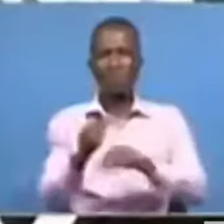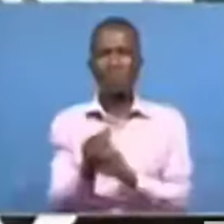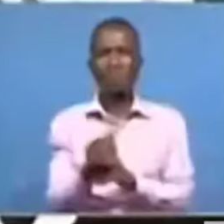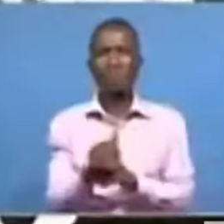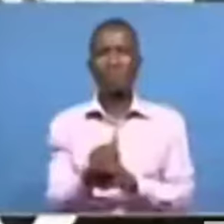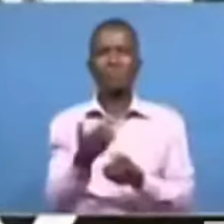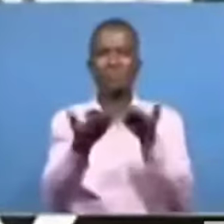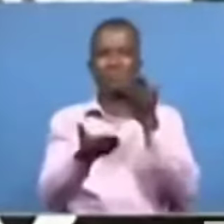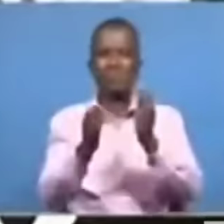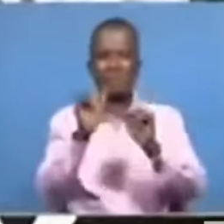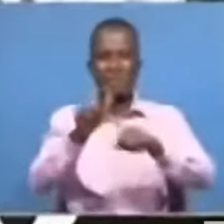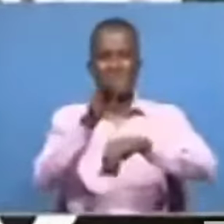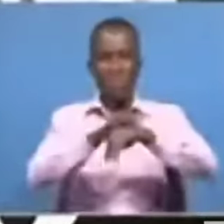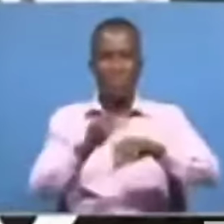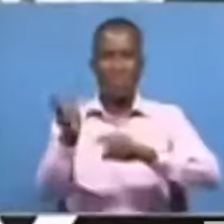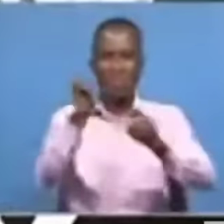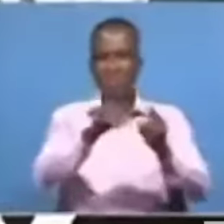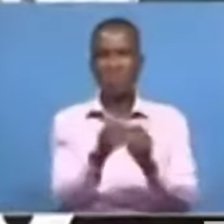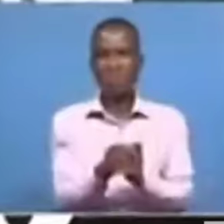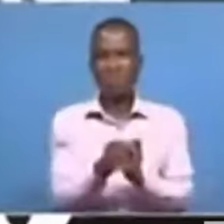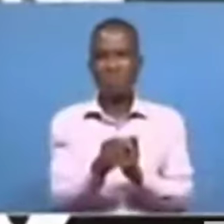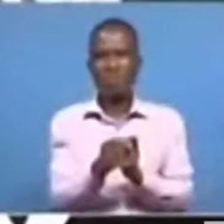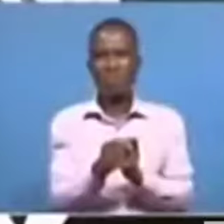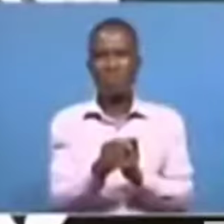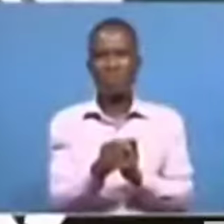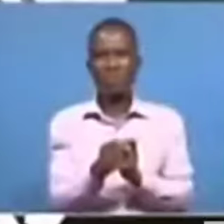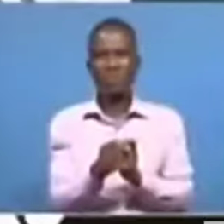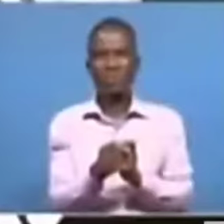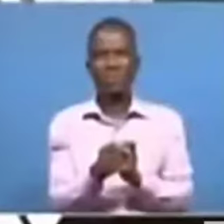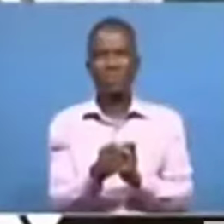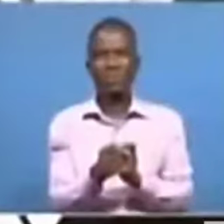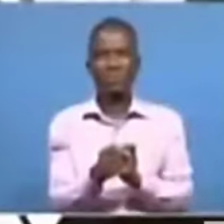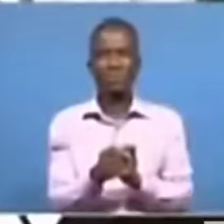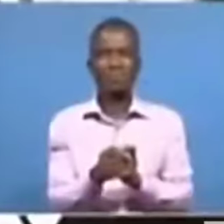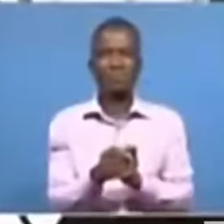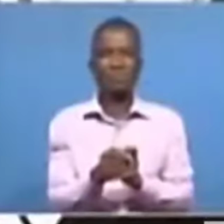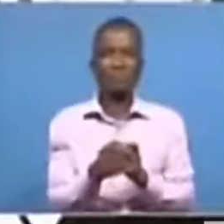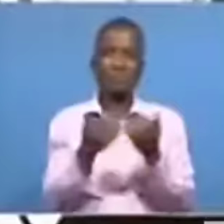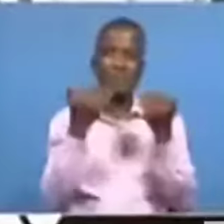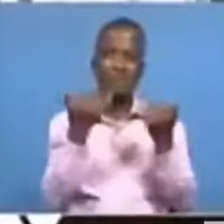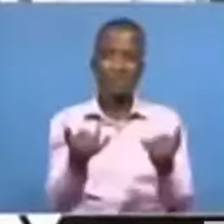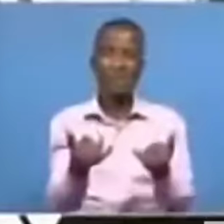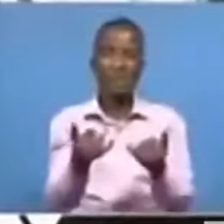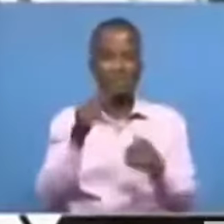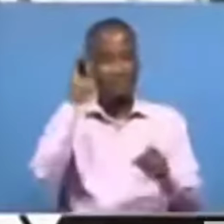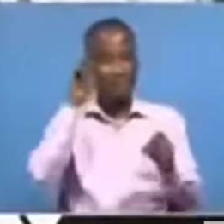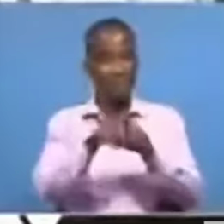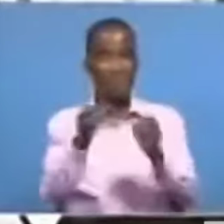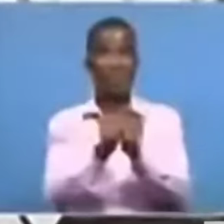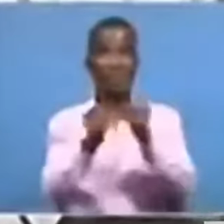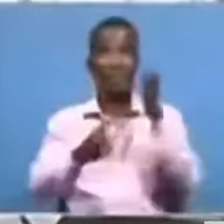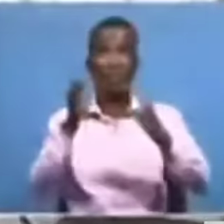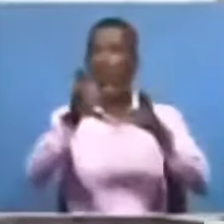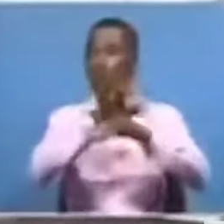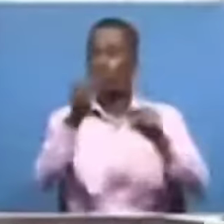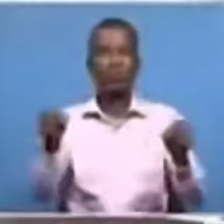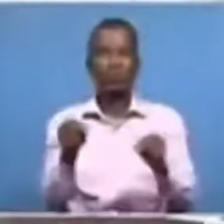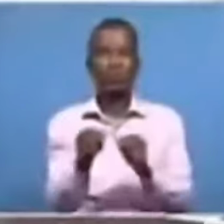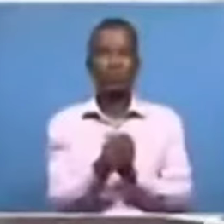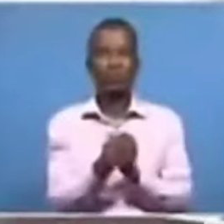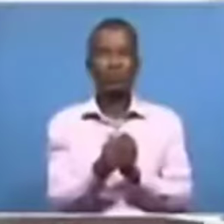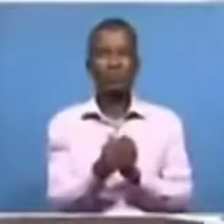are described as an adverse witness. And so there too we disagree with the court. But ladies and gentlemen, a lot happened today. We don't want to bore you with